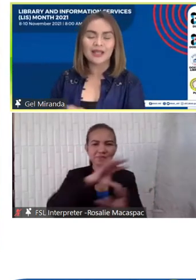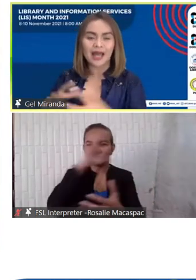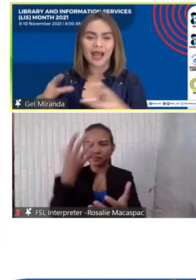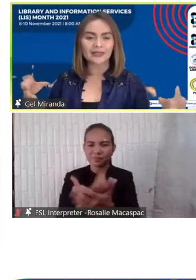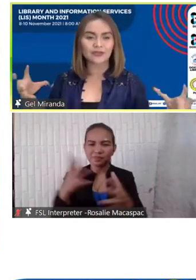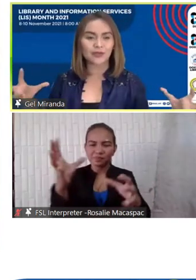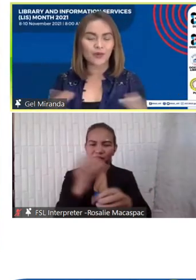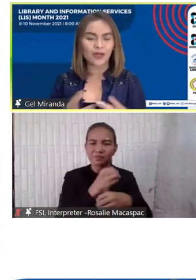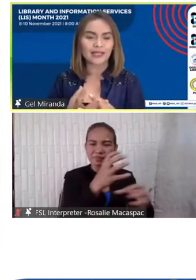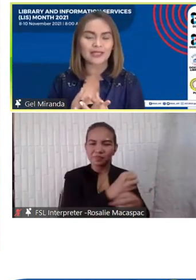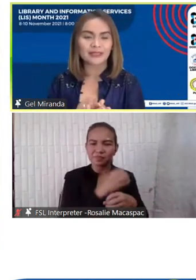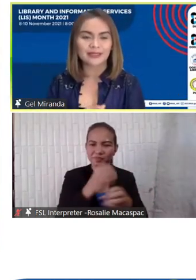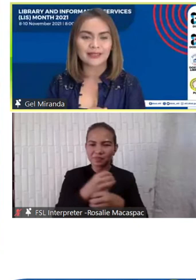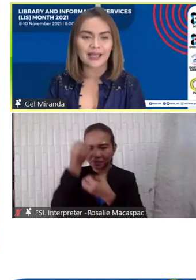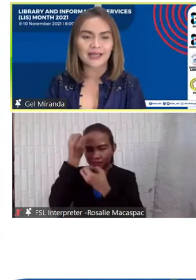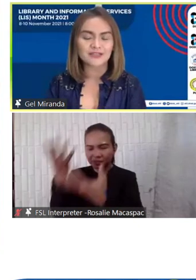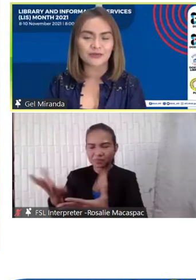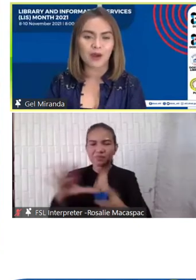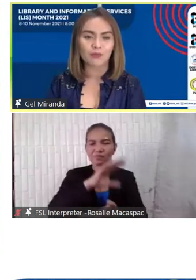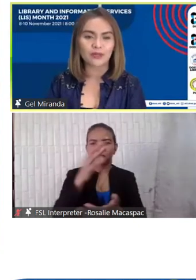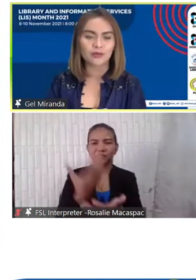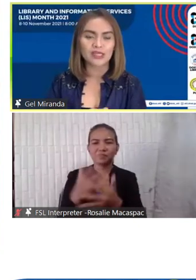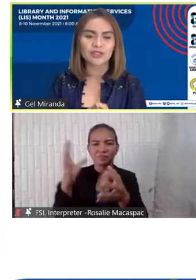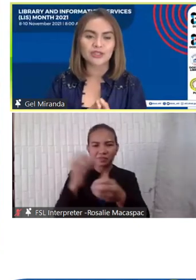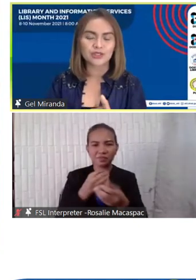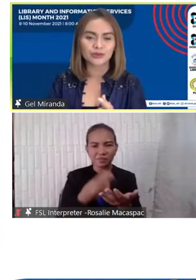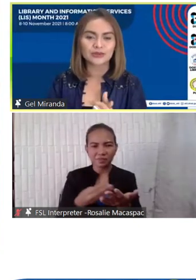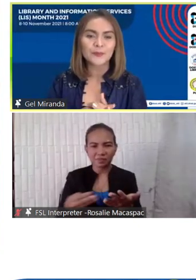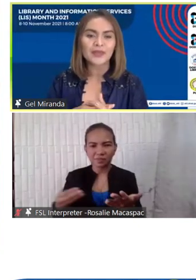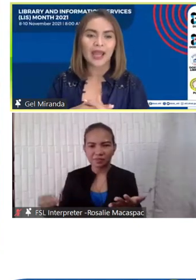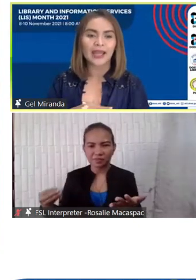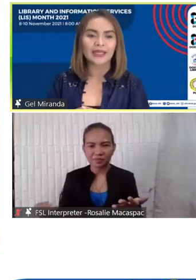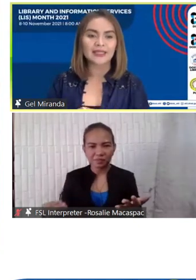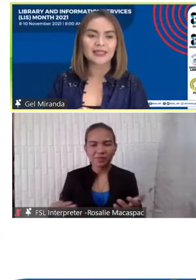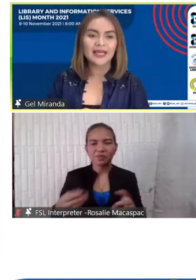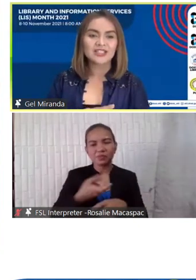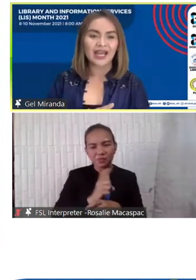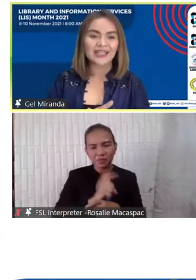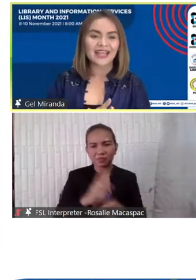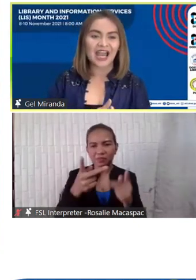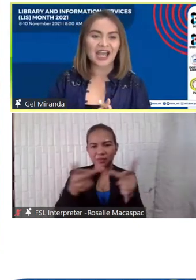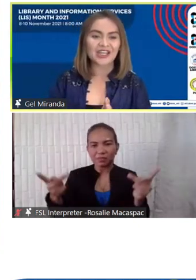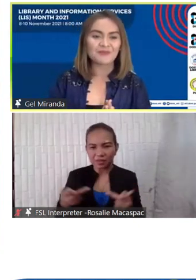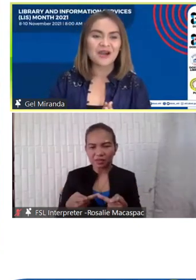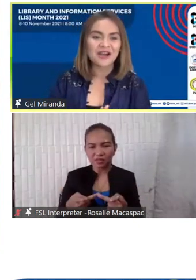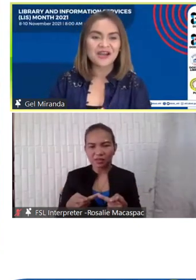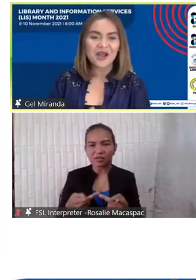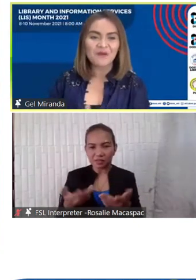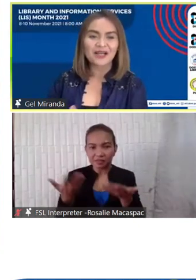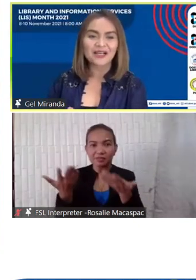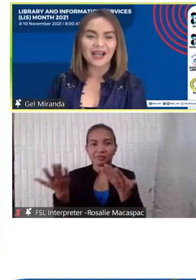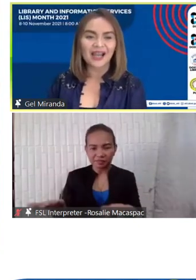information, lahat nung nakuha nating materials from our location shoot, ay dyan na